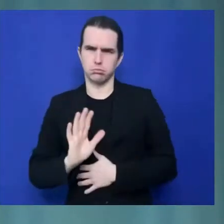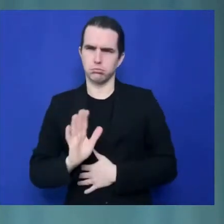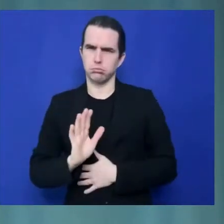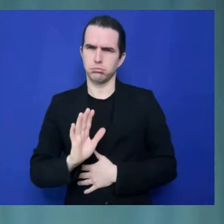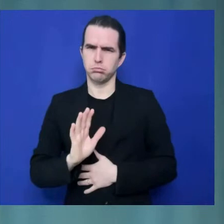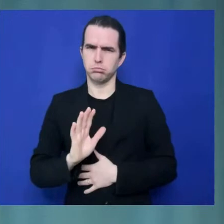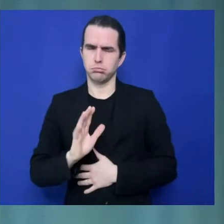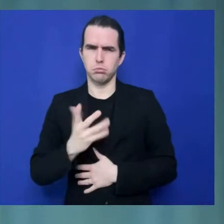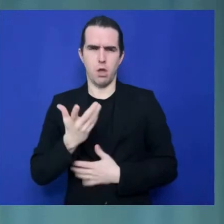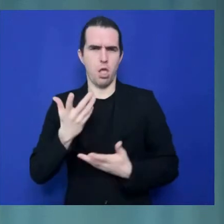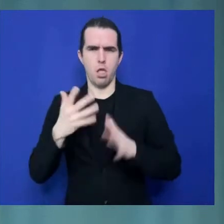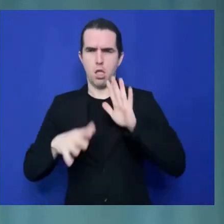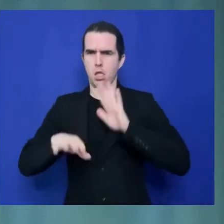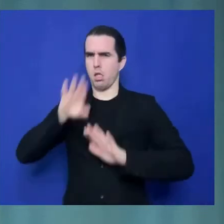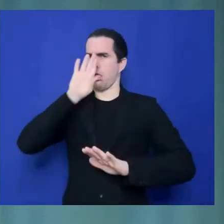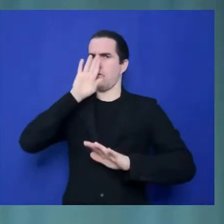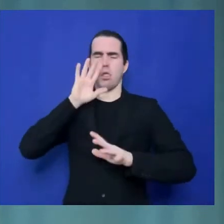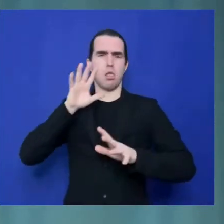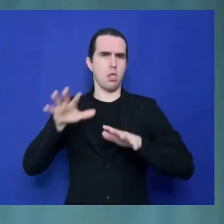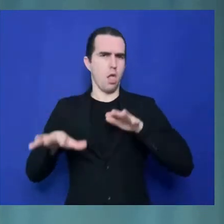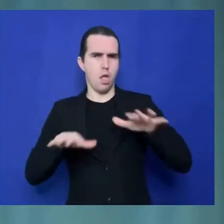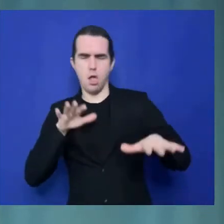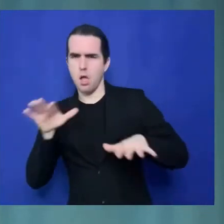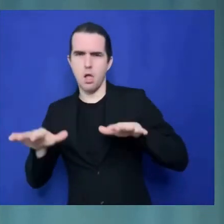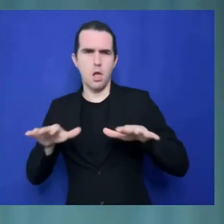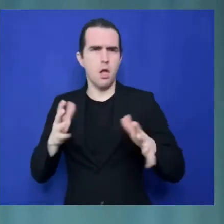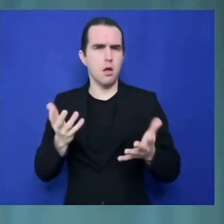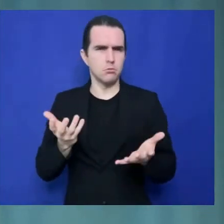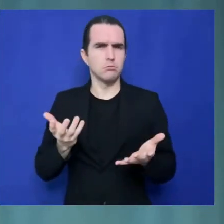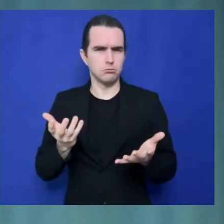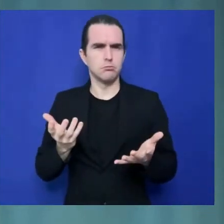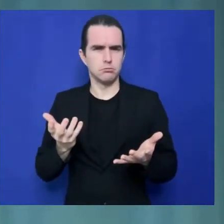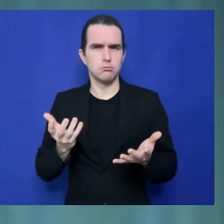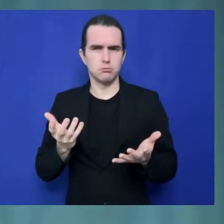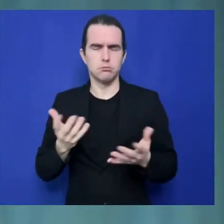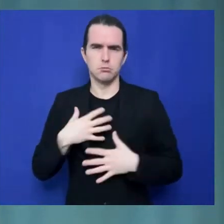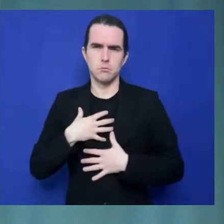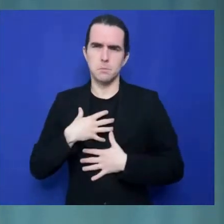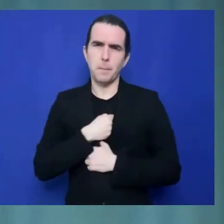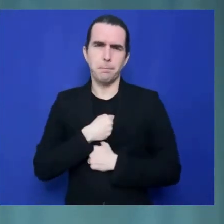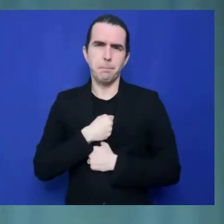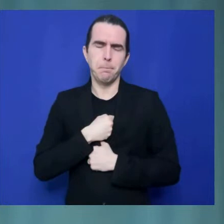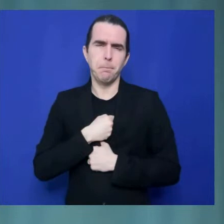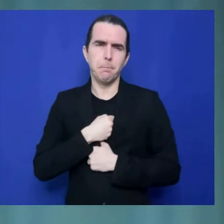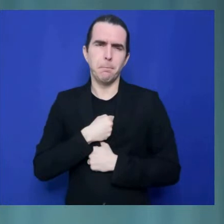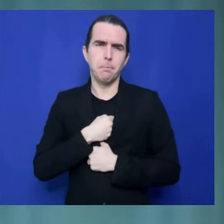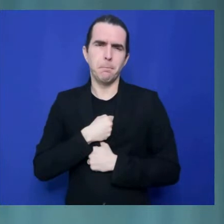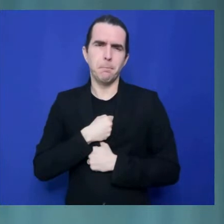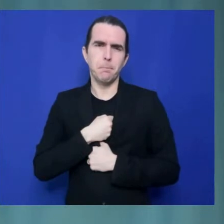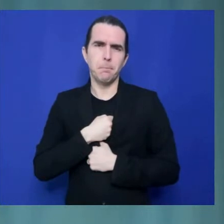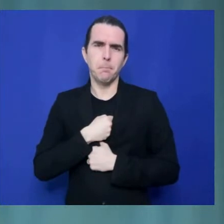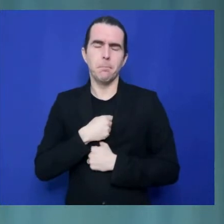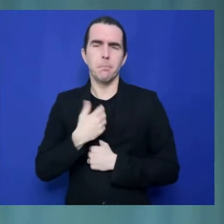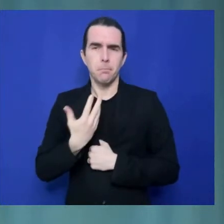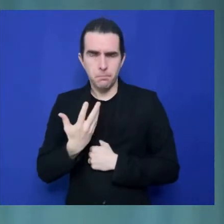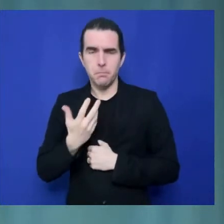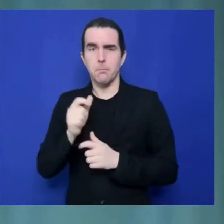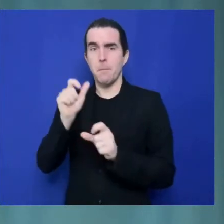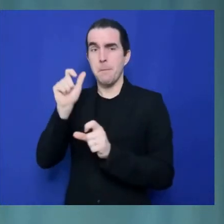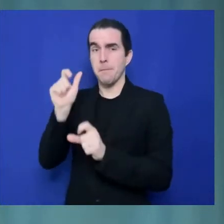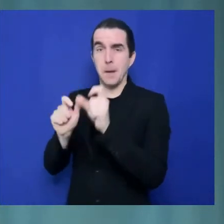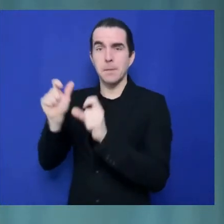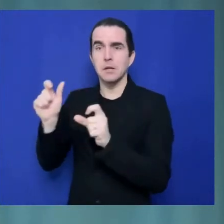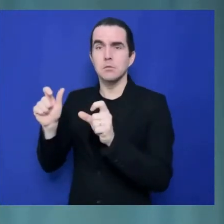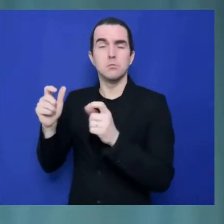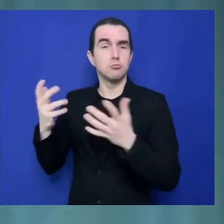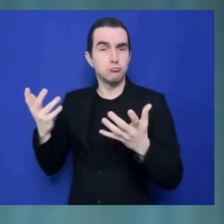or indeed through the experience of the illness. And whilst we were able to come